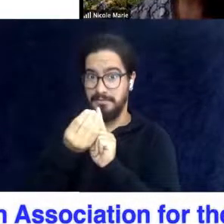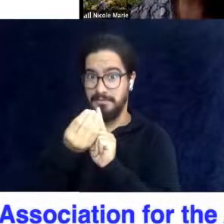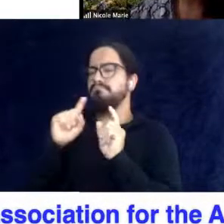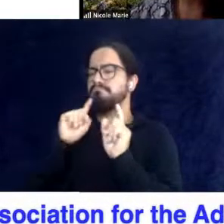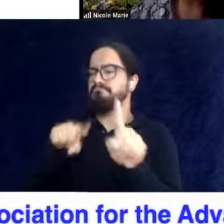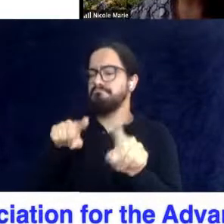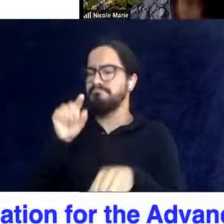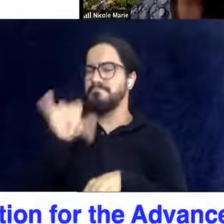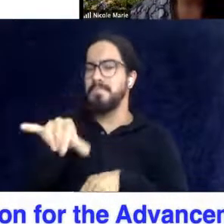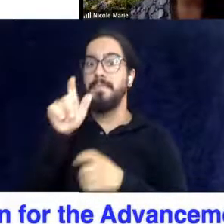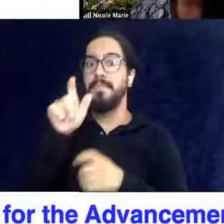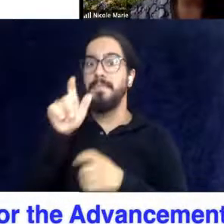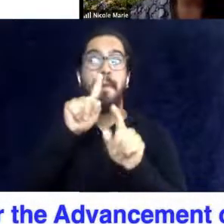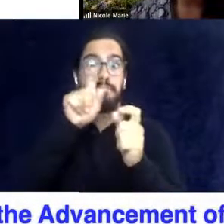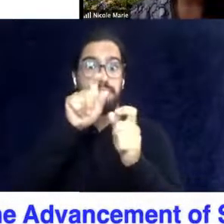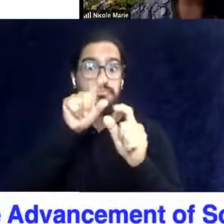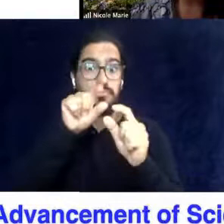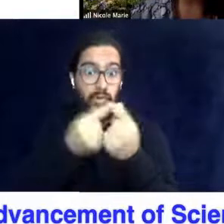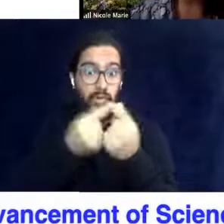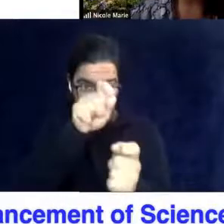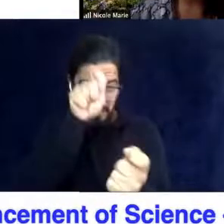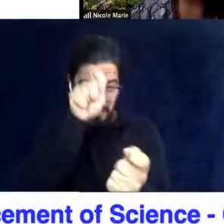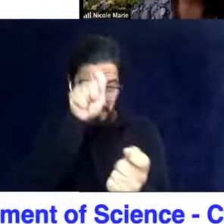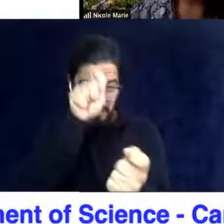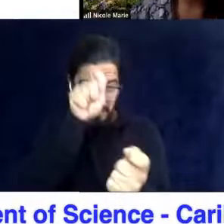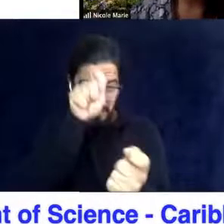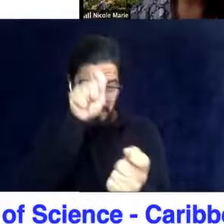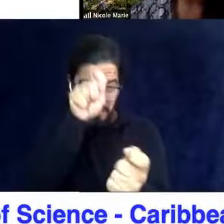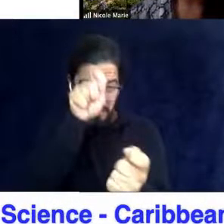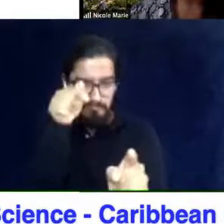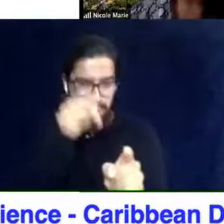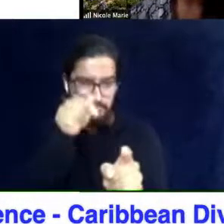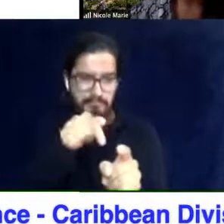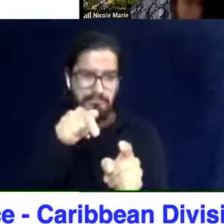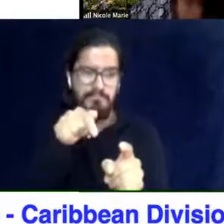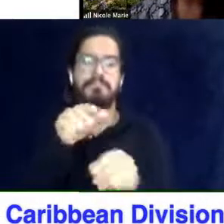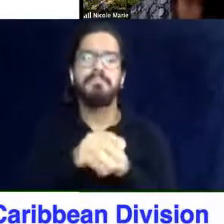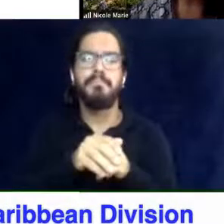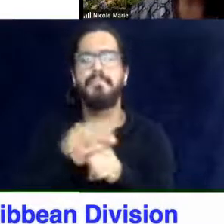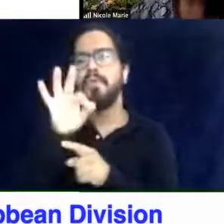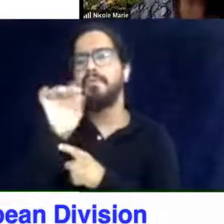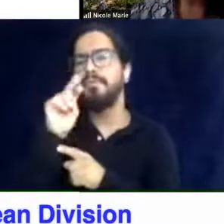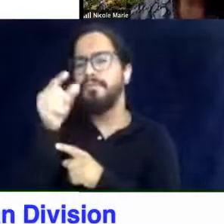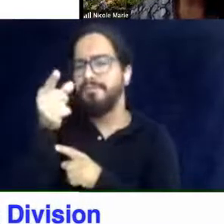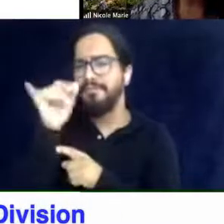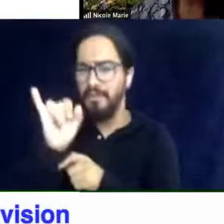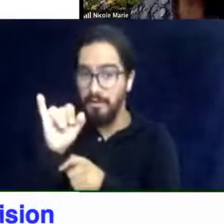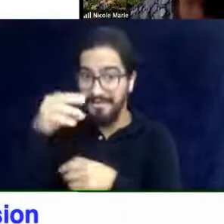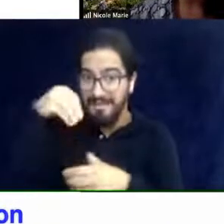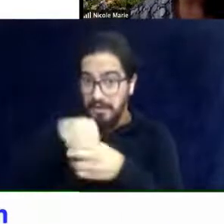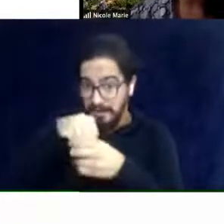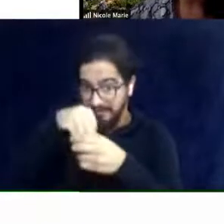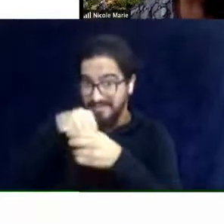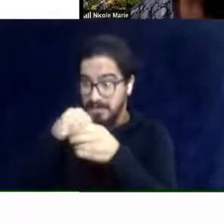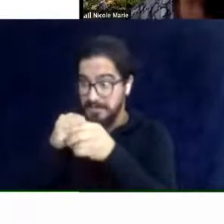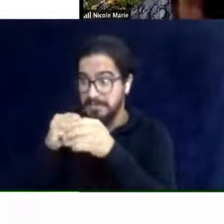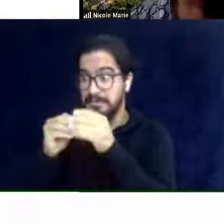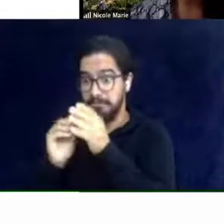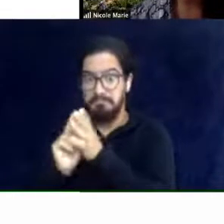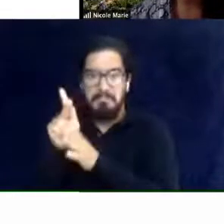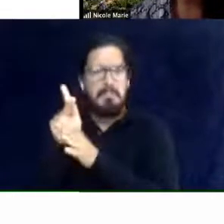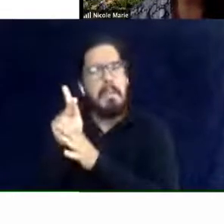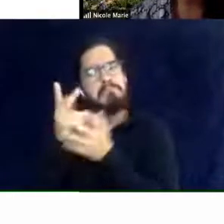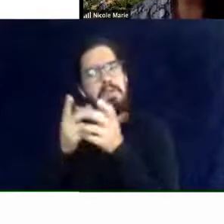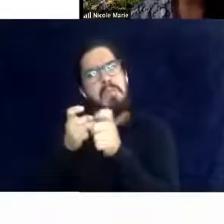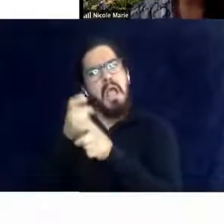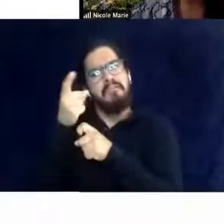particular group of microbes known as fungal endophytes. These are fungi that live within the plant tissue without causing any harm. On the